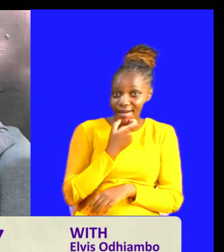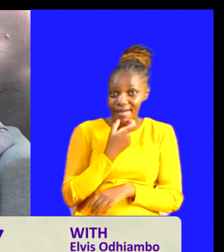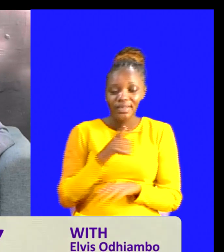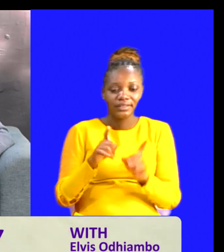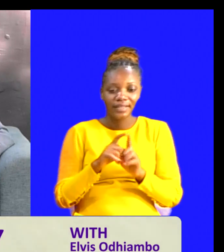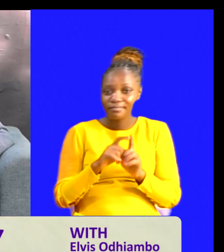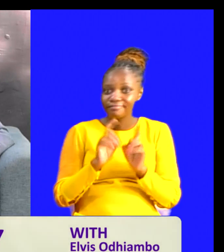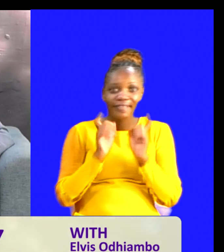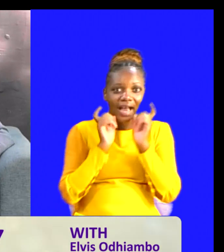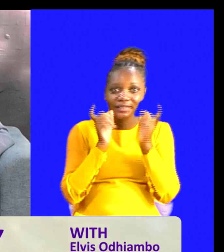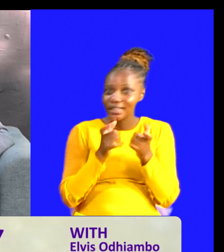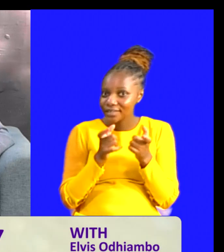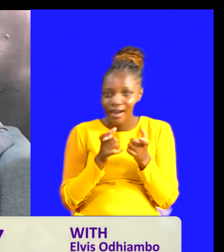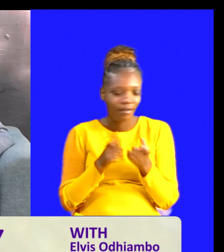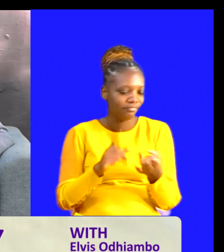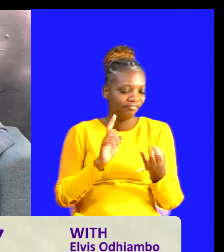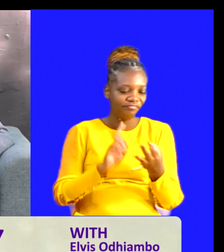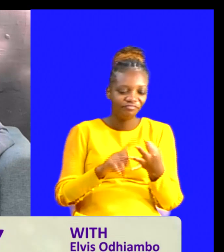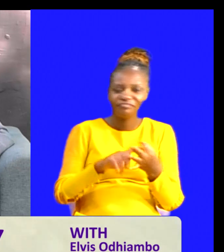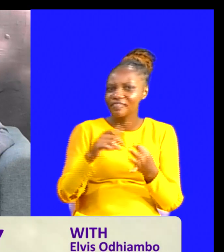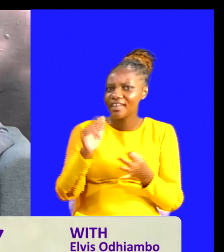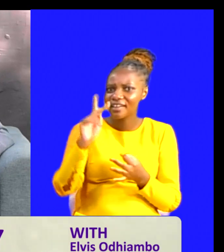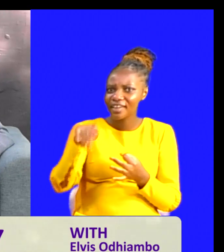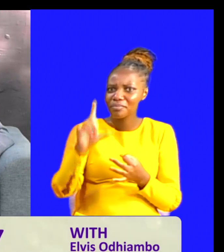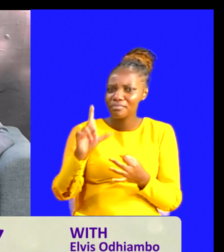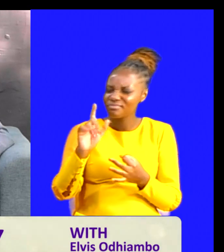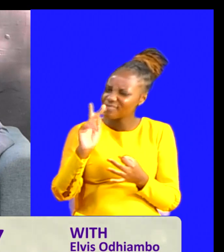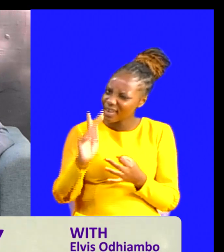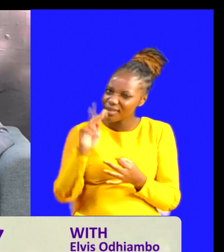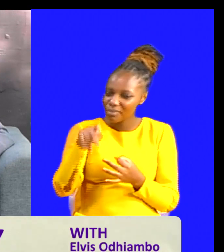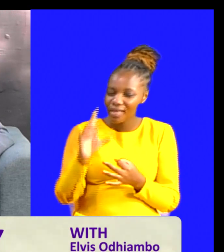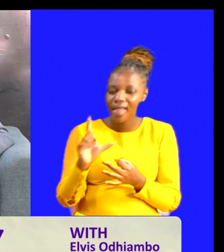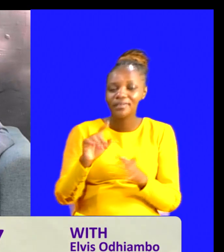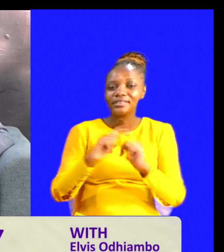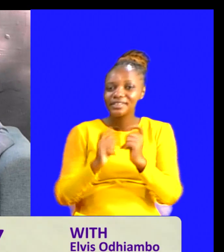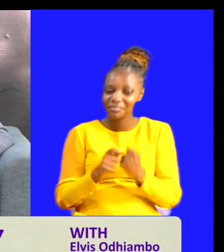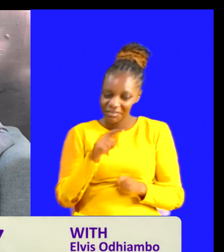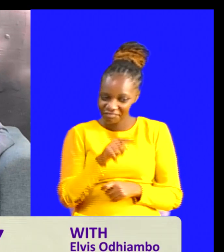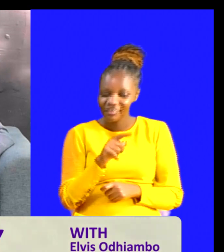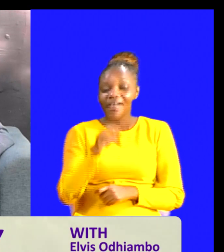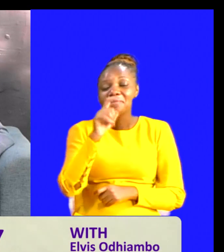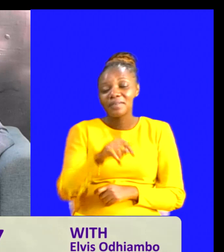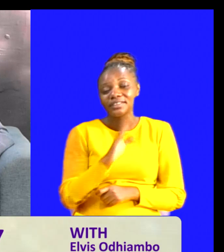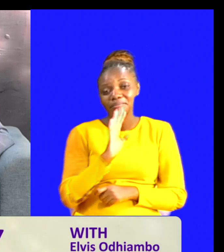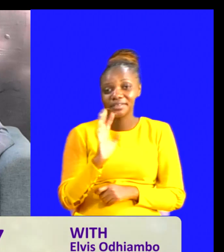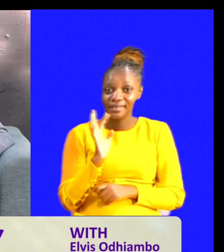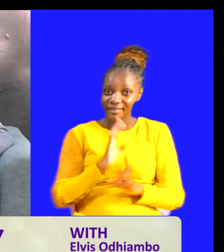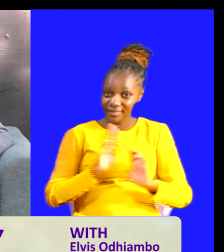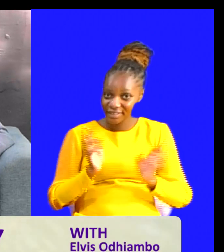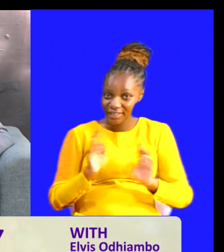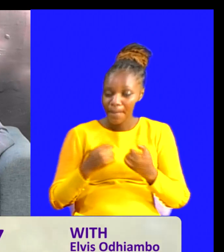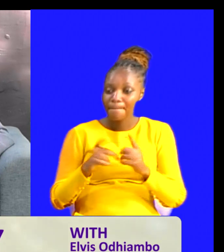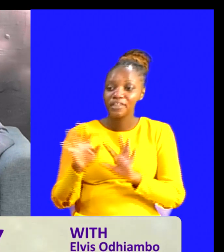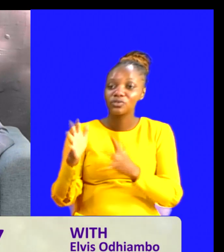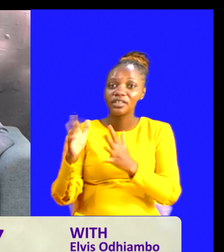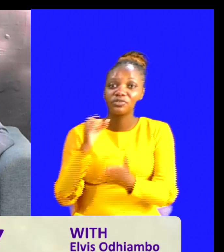FC, other KPL teams will not go easy on them. So Poster Rangers is just a wake-up call, and they should take it positively. But congratulations